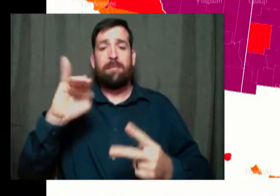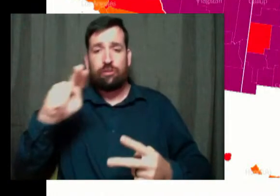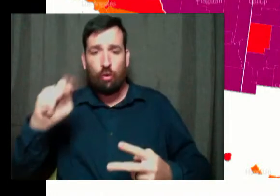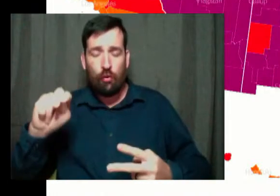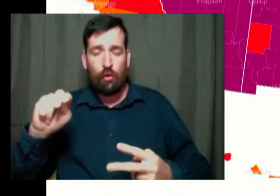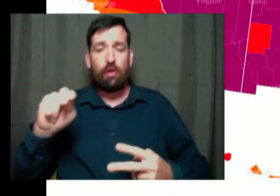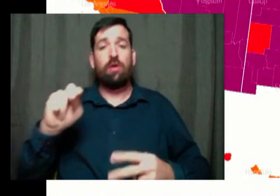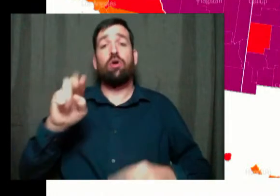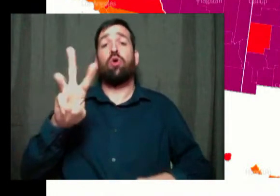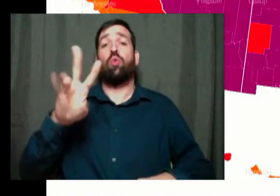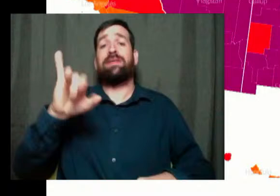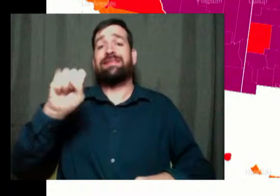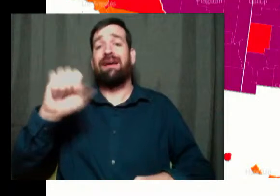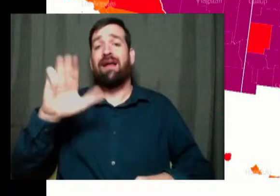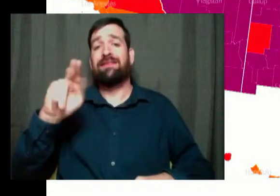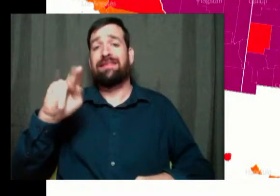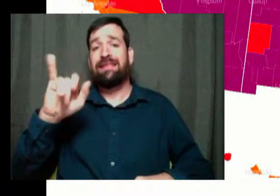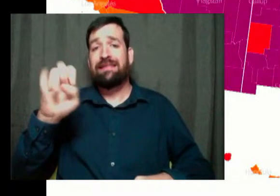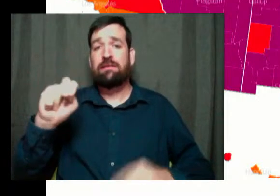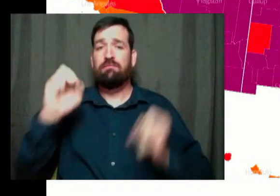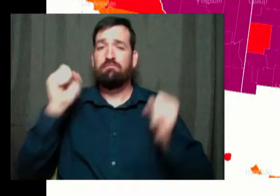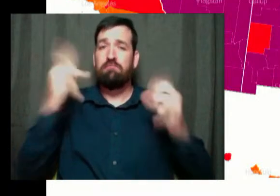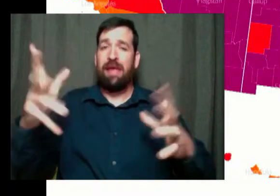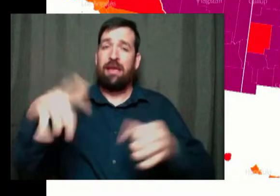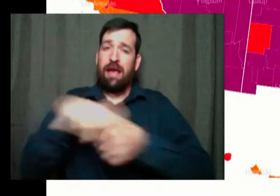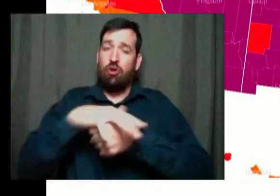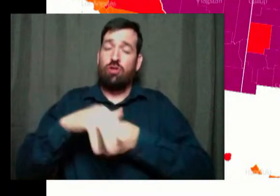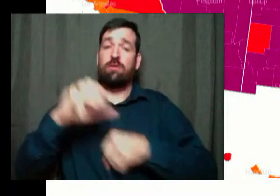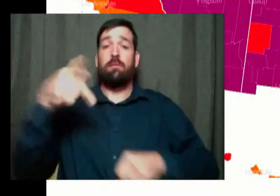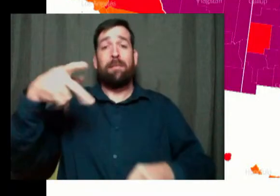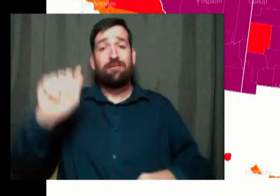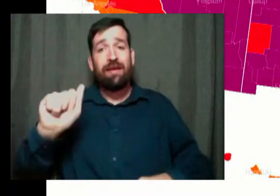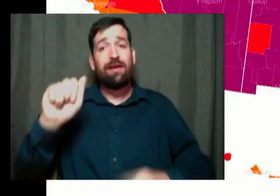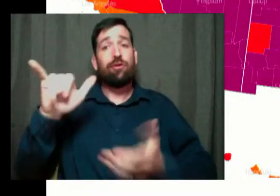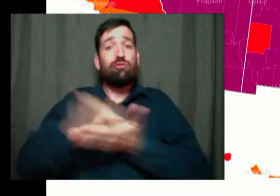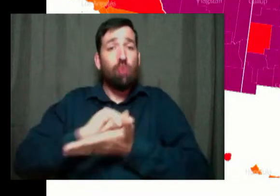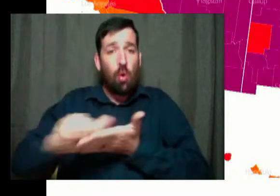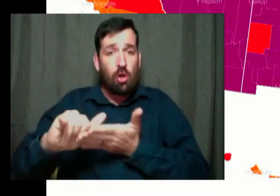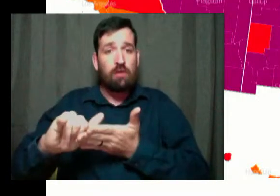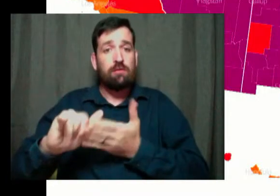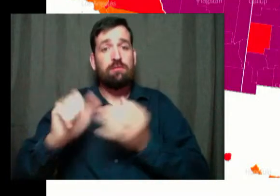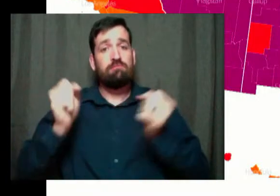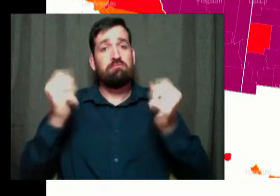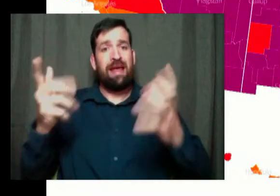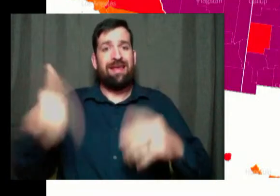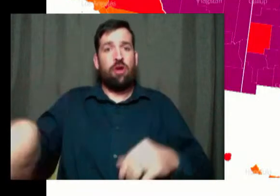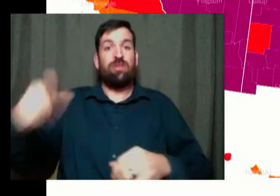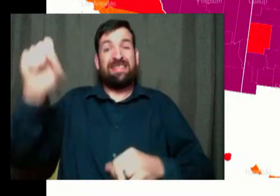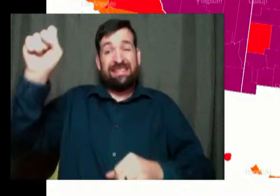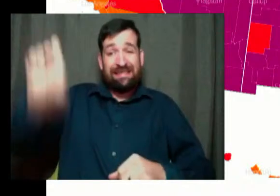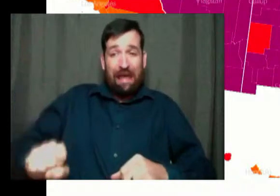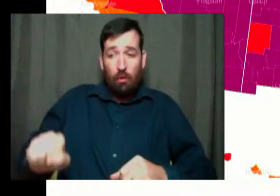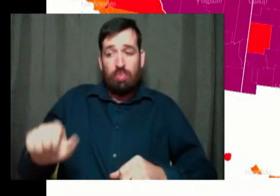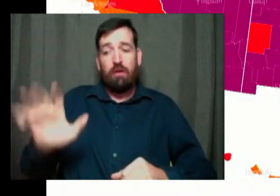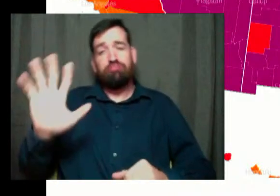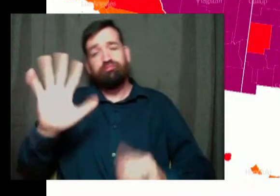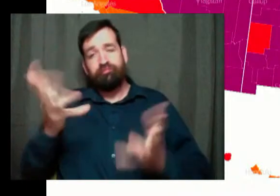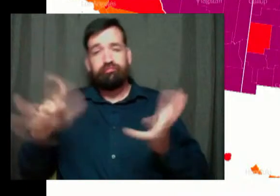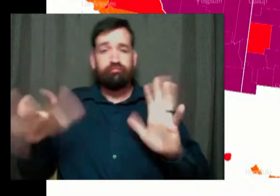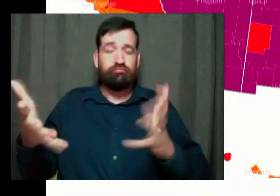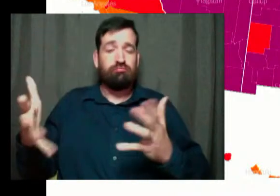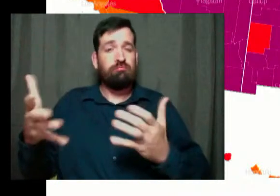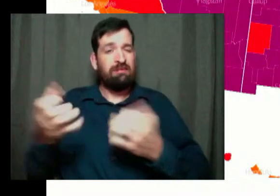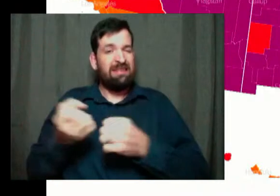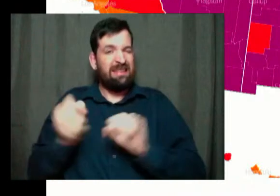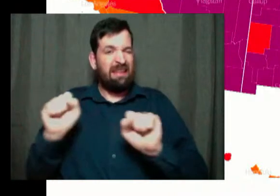of hot areas. And so Pennsylvania, New York, lots of areas have taken off. The South has been relatively spared, but if you